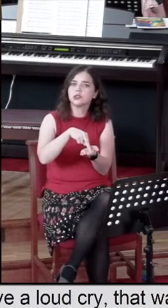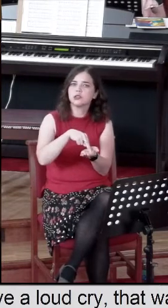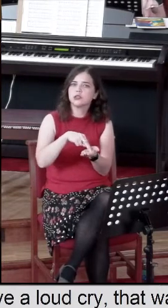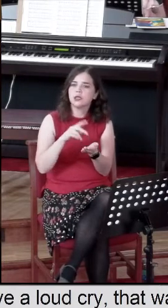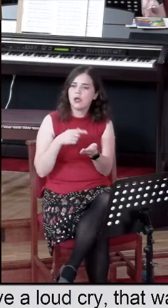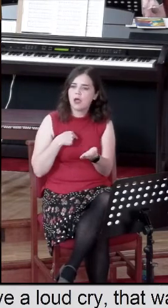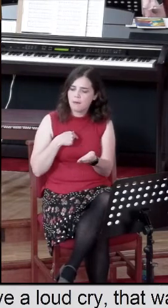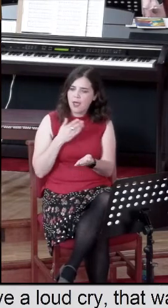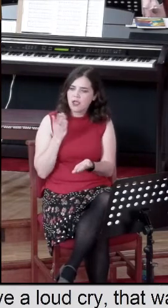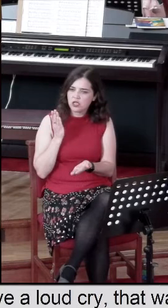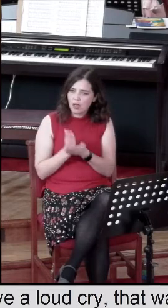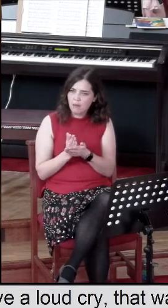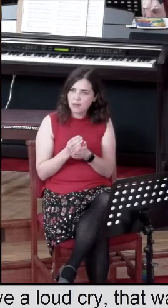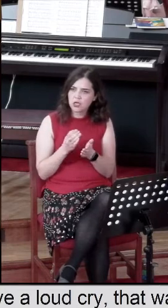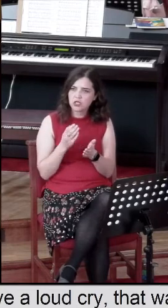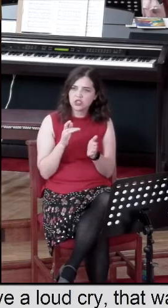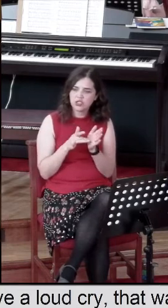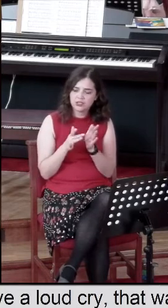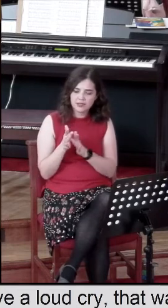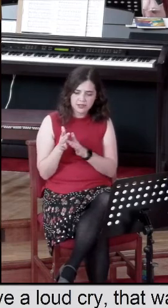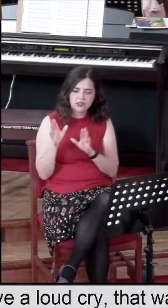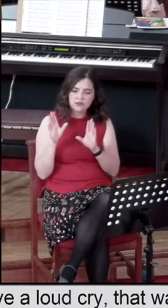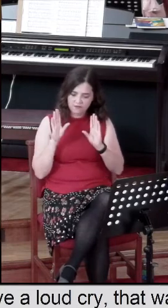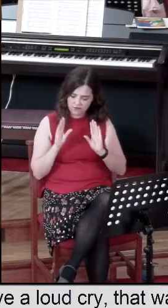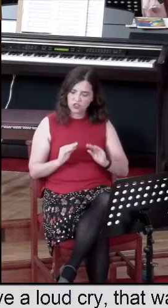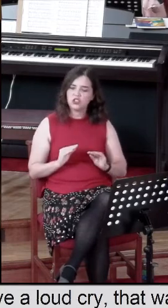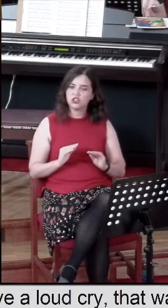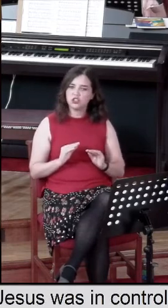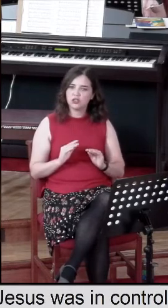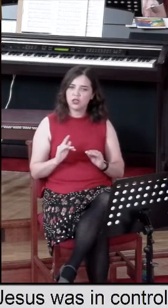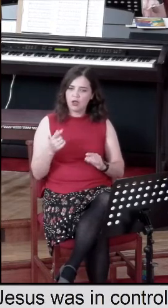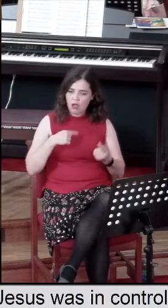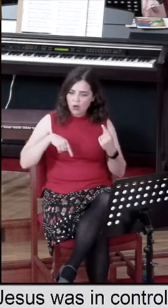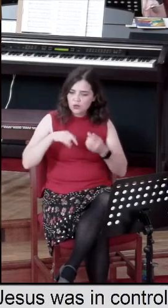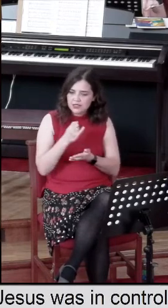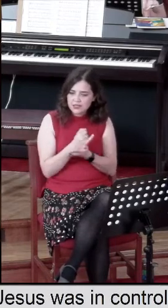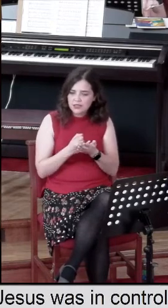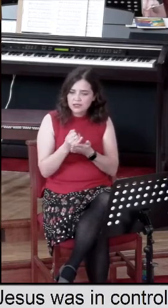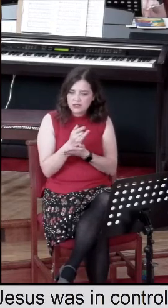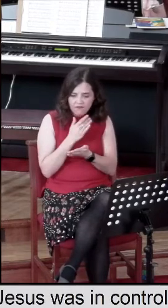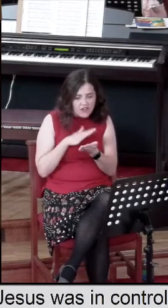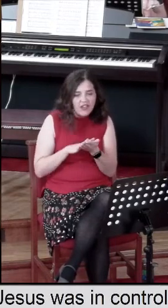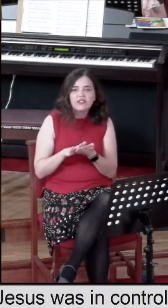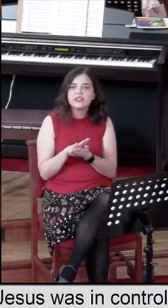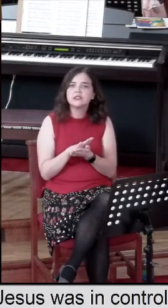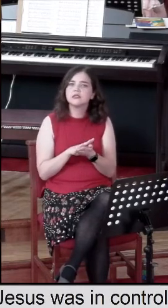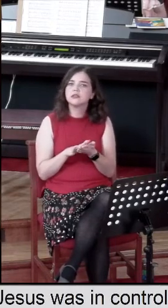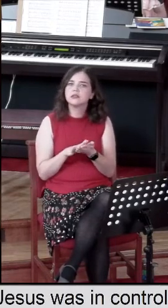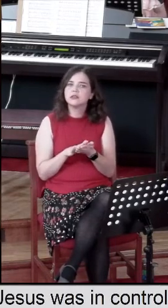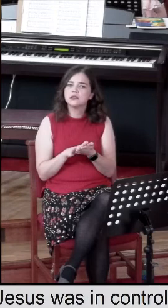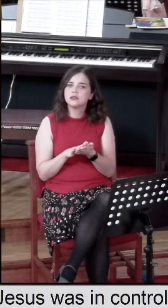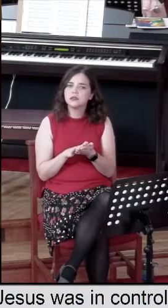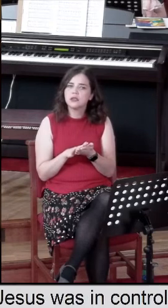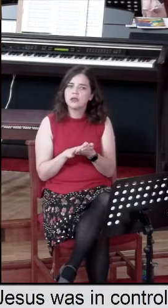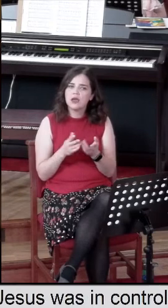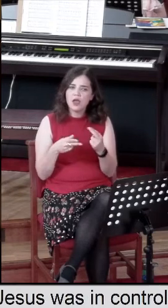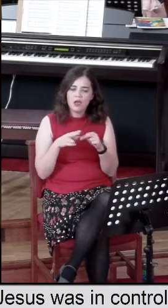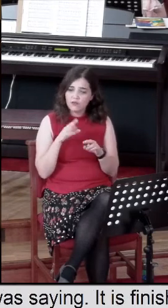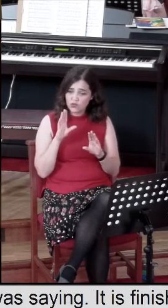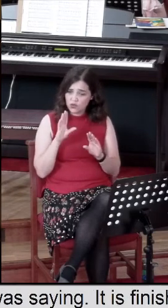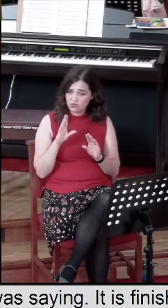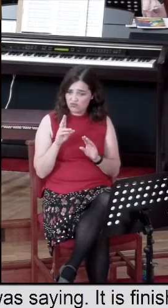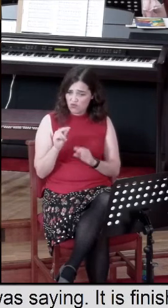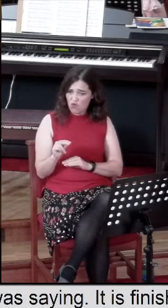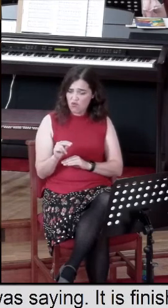Jesus has done is finished and it's true. Our sins are forgiven. If they weren't, Jesus would